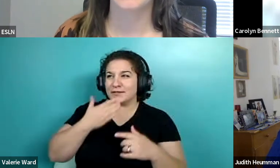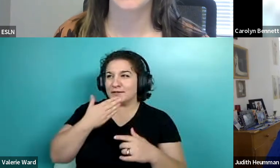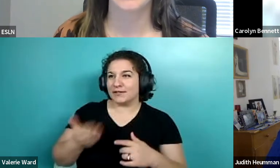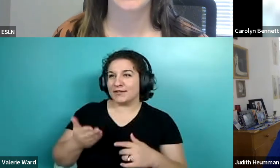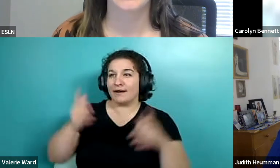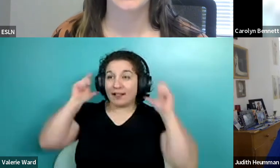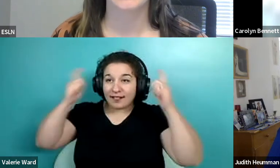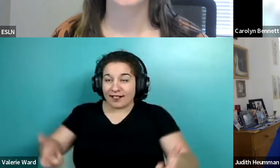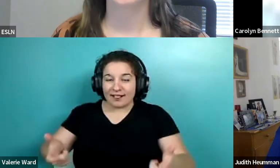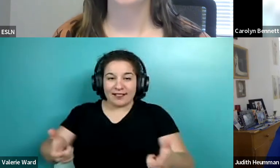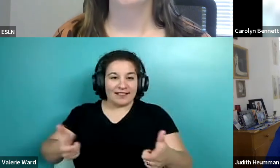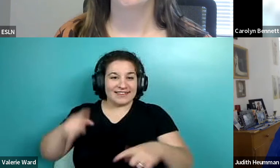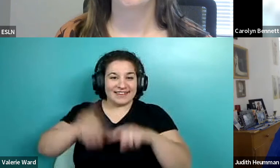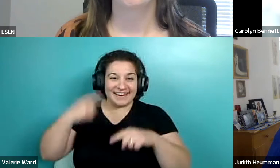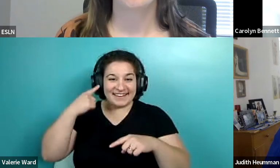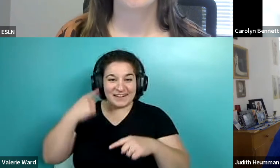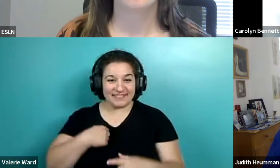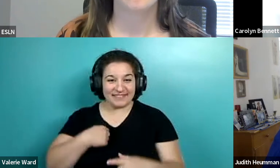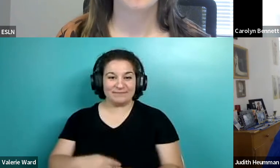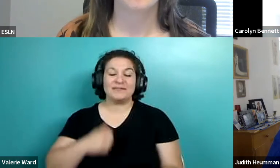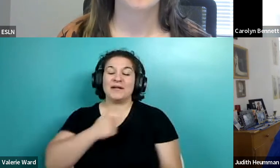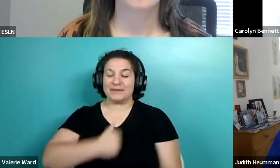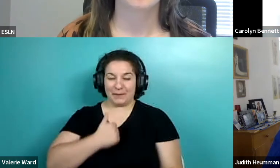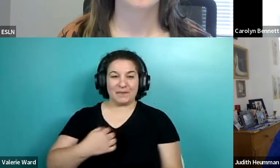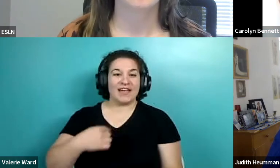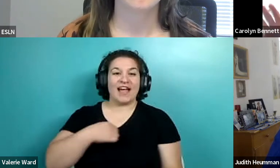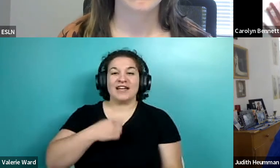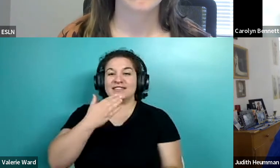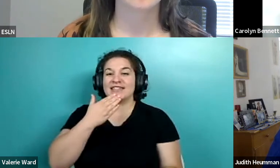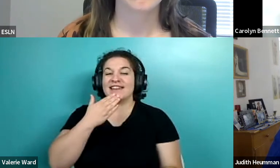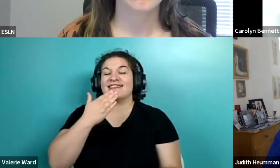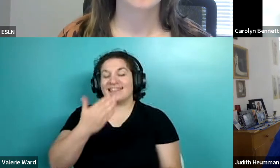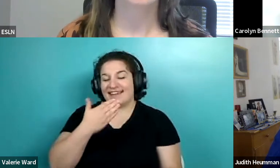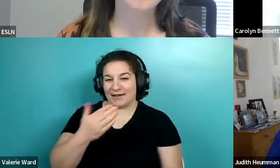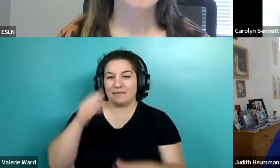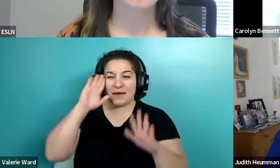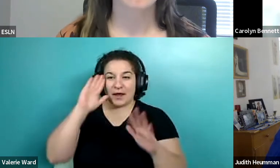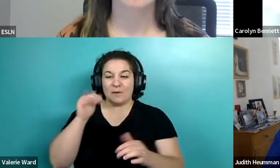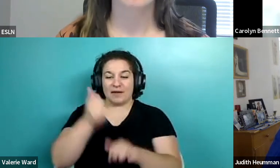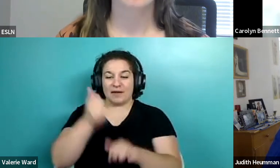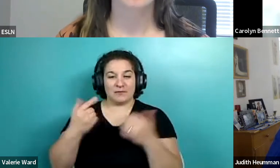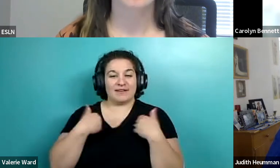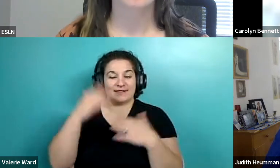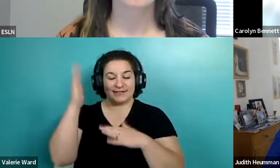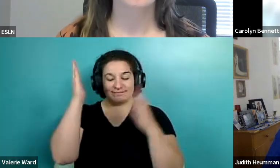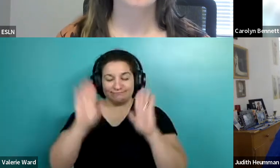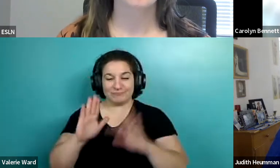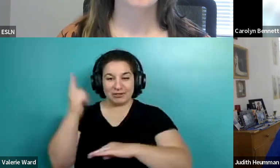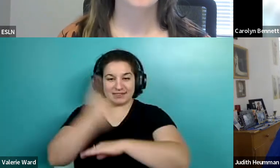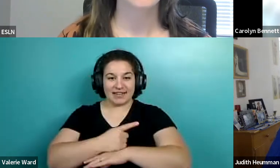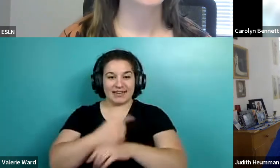me. Sorry about that. I was just saying thank you, and I hope everybody has a great day and stay healthy and safe out